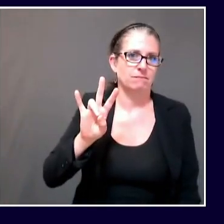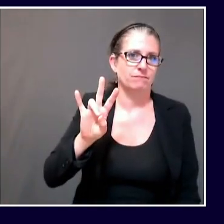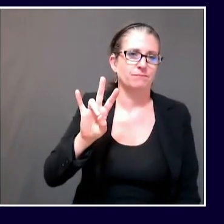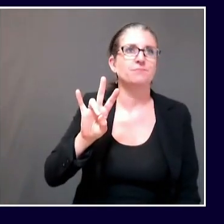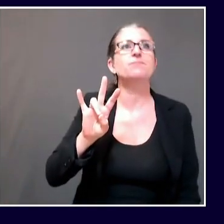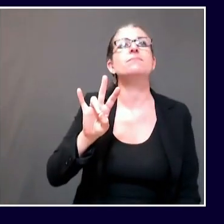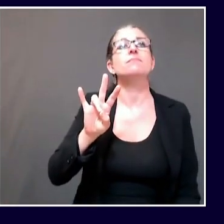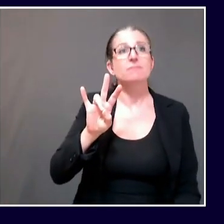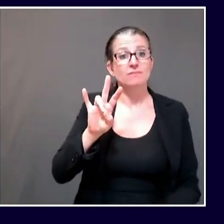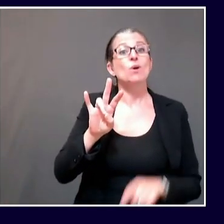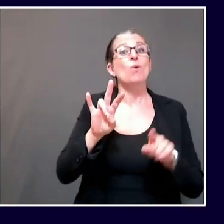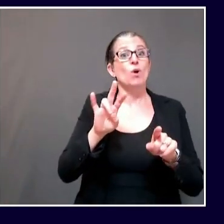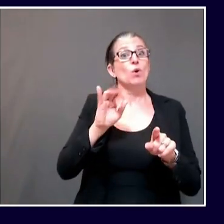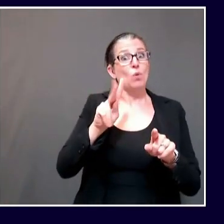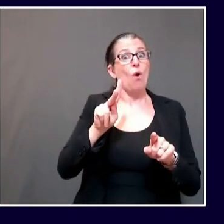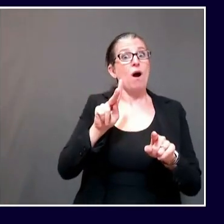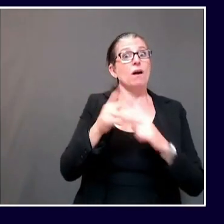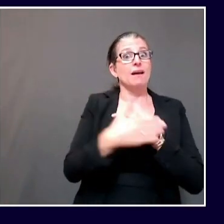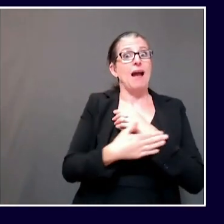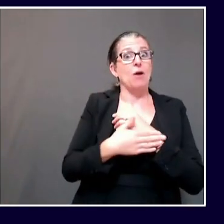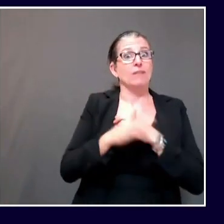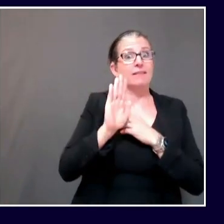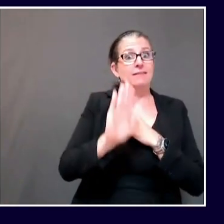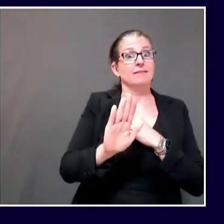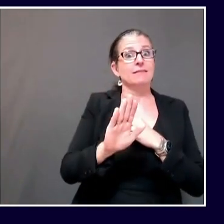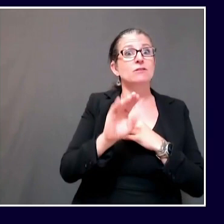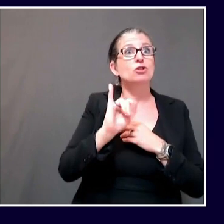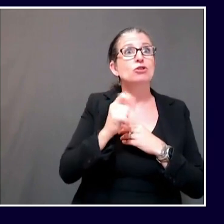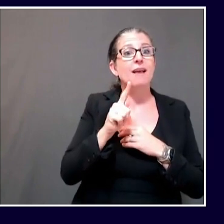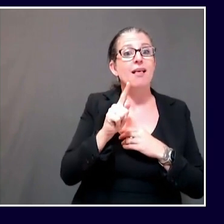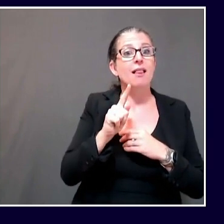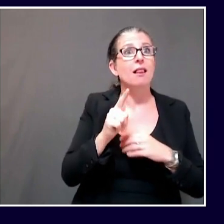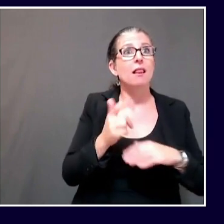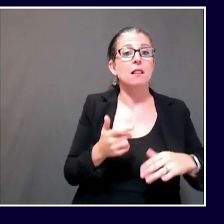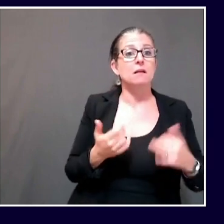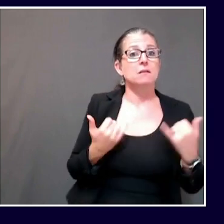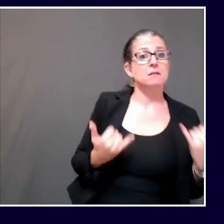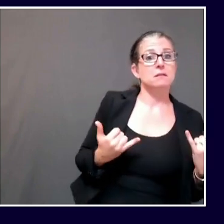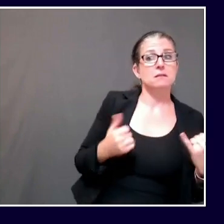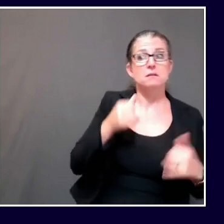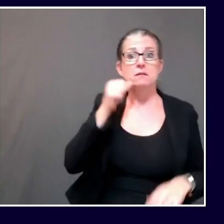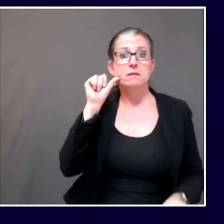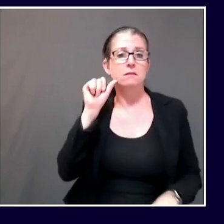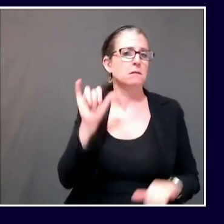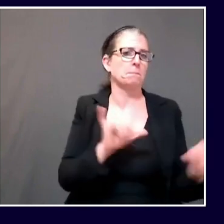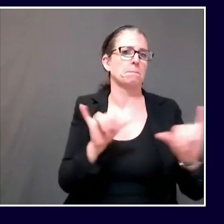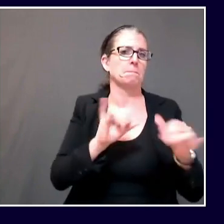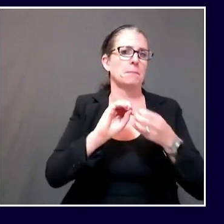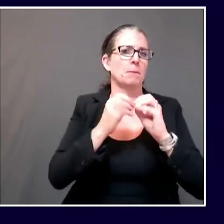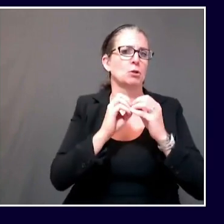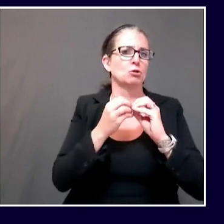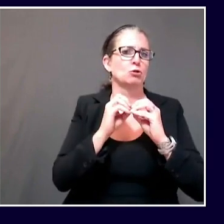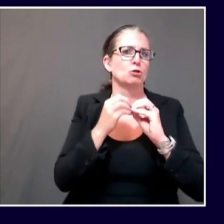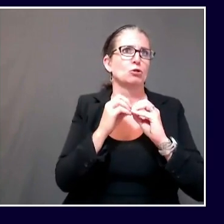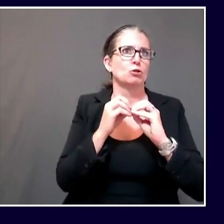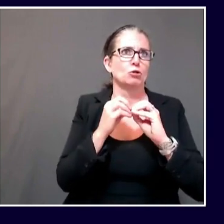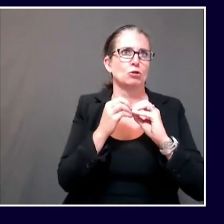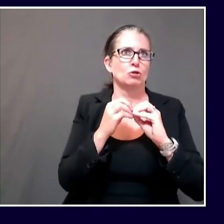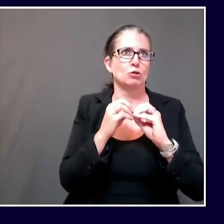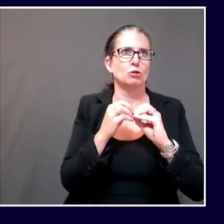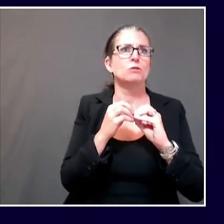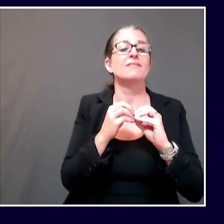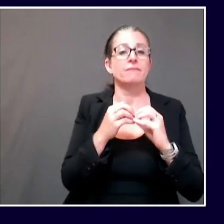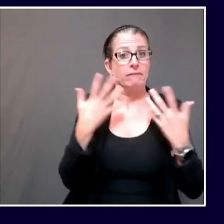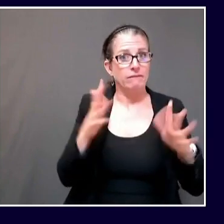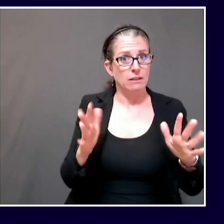yesterday, and testing was performed yesterday for all of the county employees. Results should be available soon.